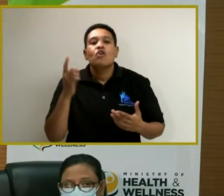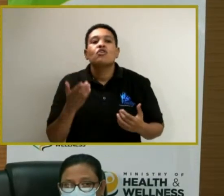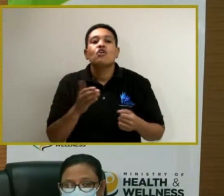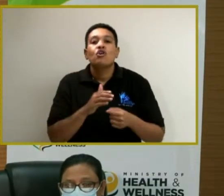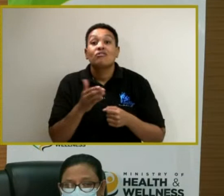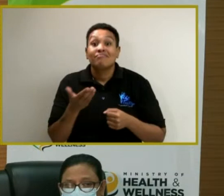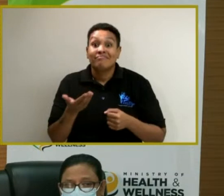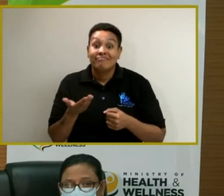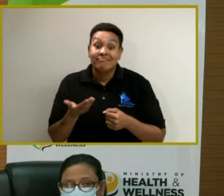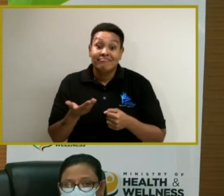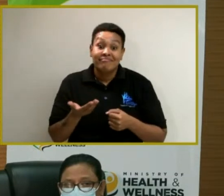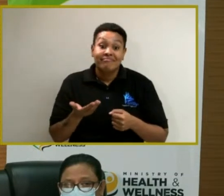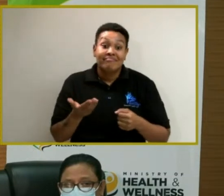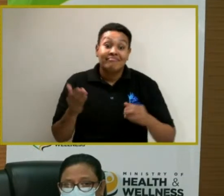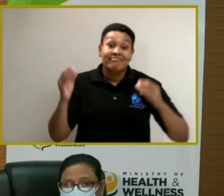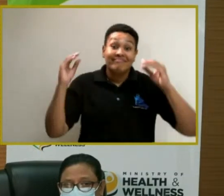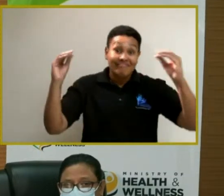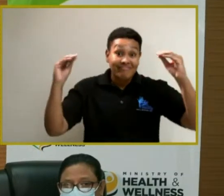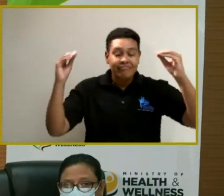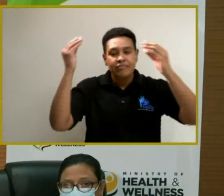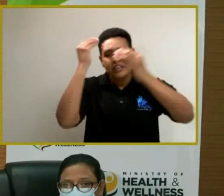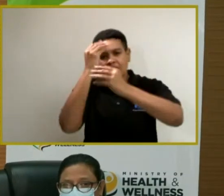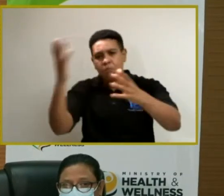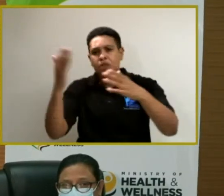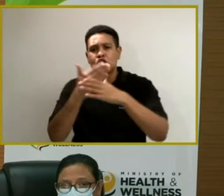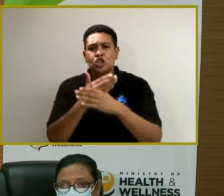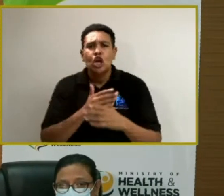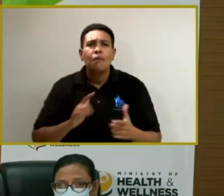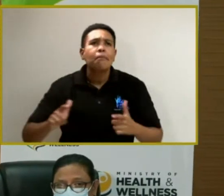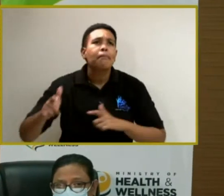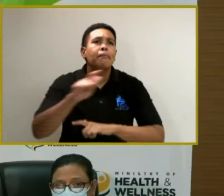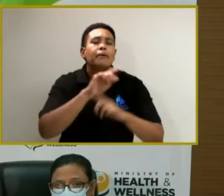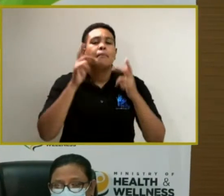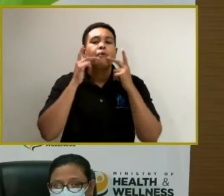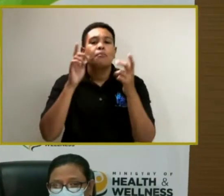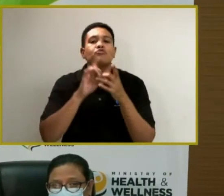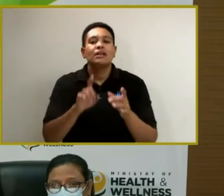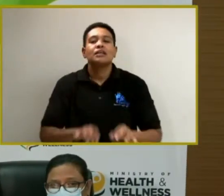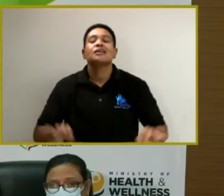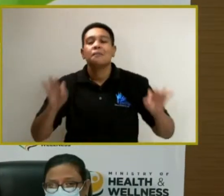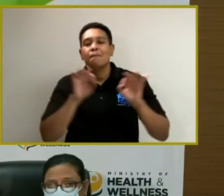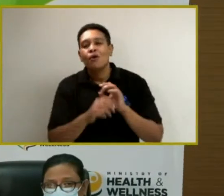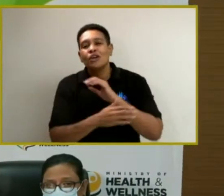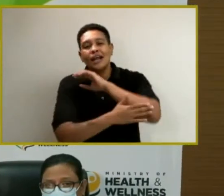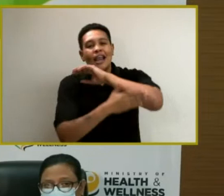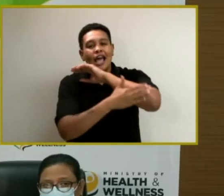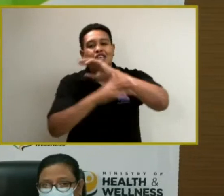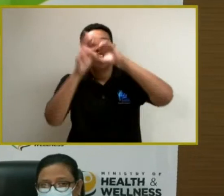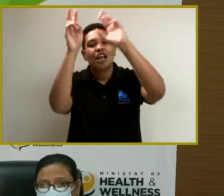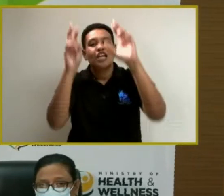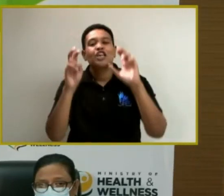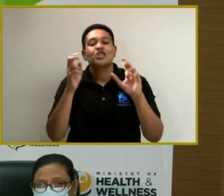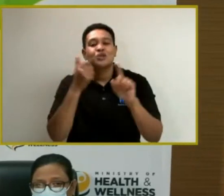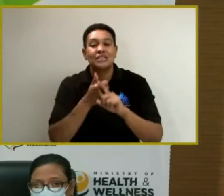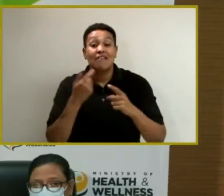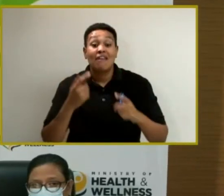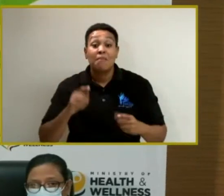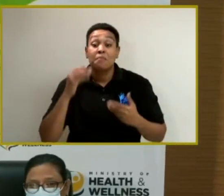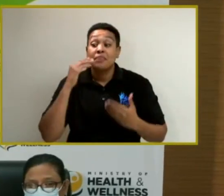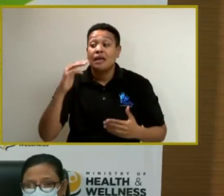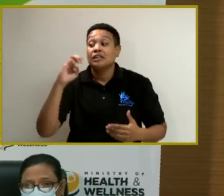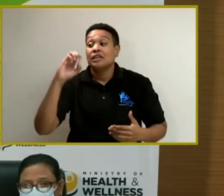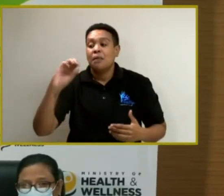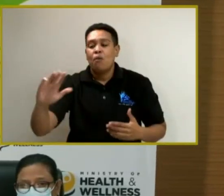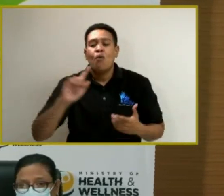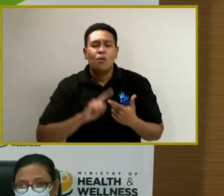will give to educating, informing the public on this very important national issue. Thanks to the